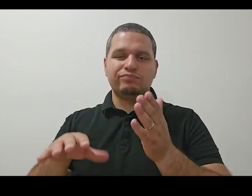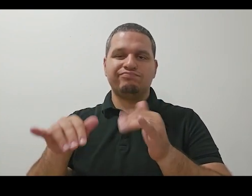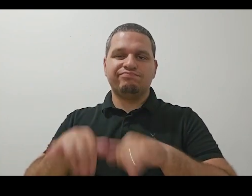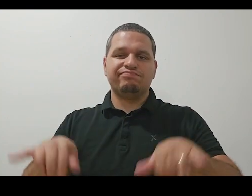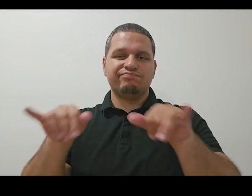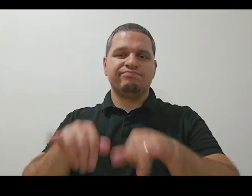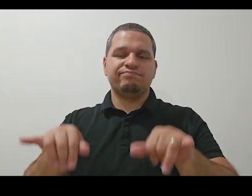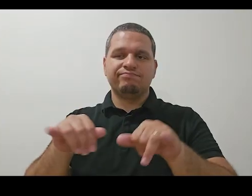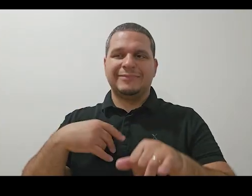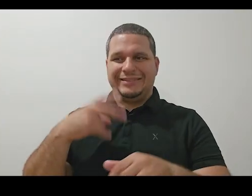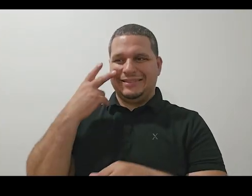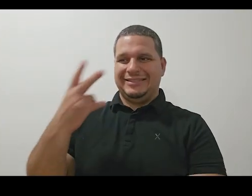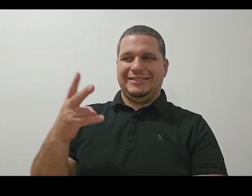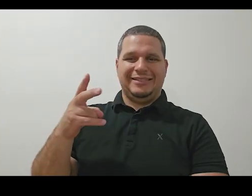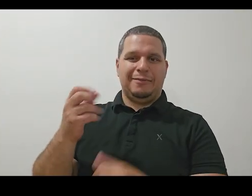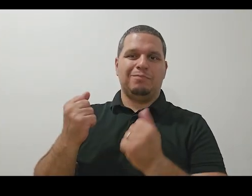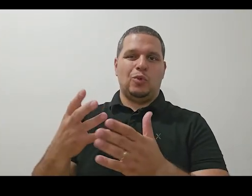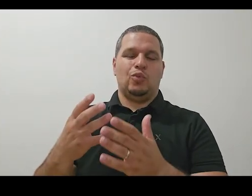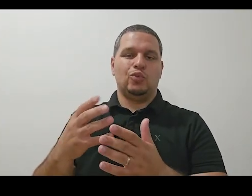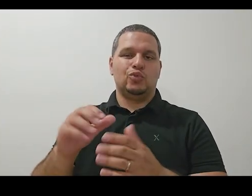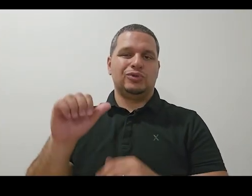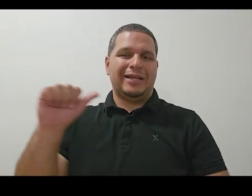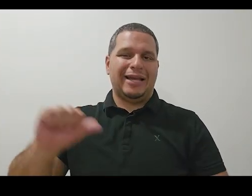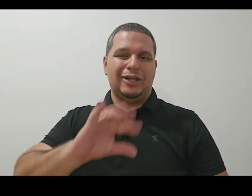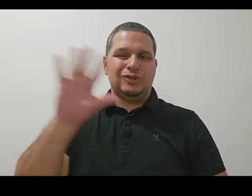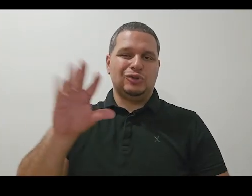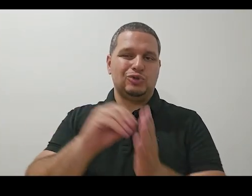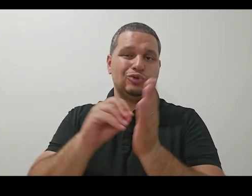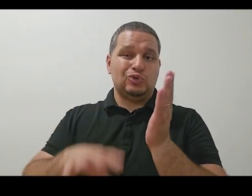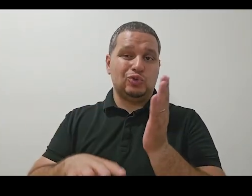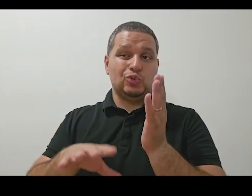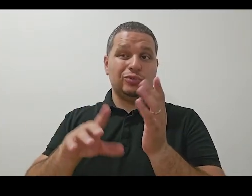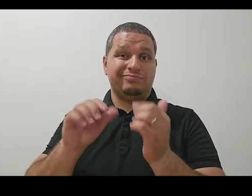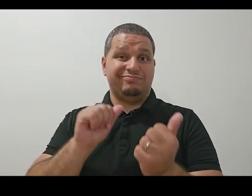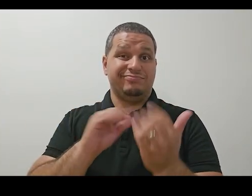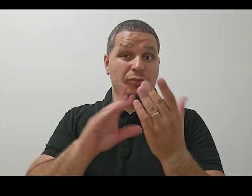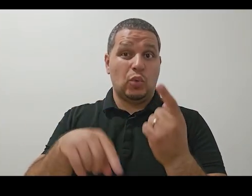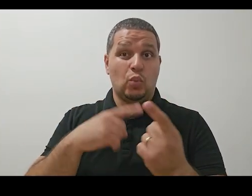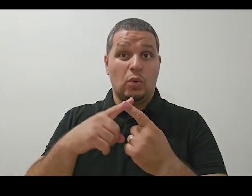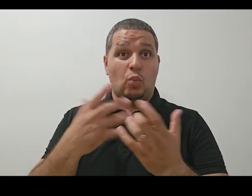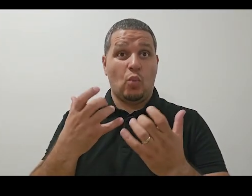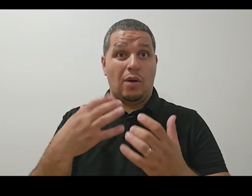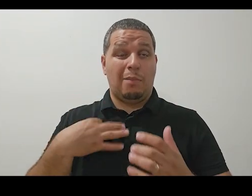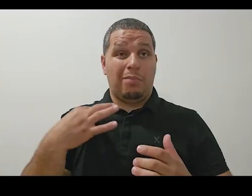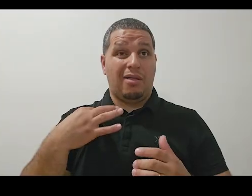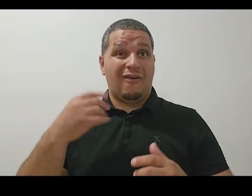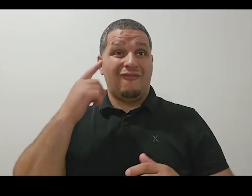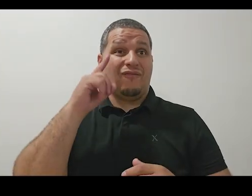common internal conflict Asian students face when they want to apply for accommodation.